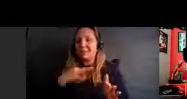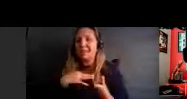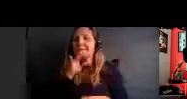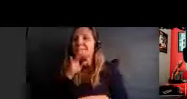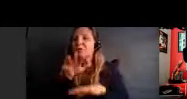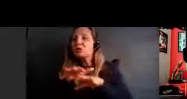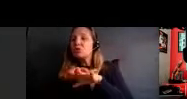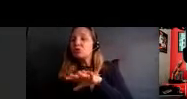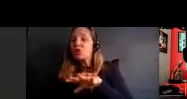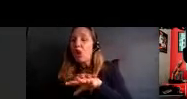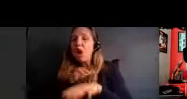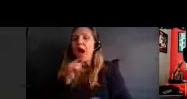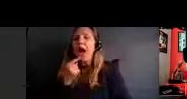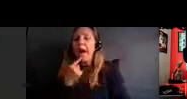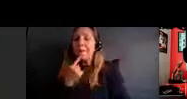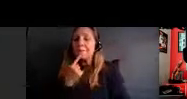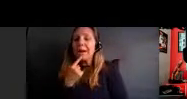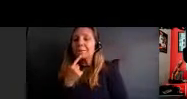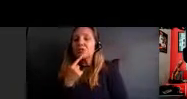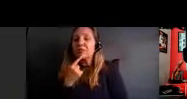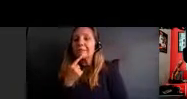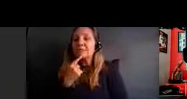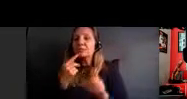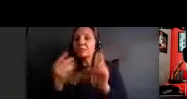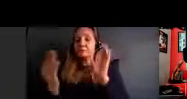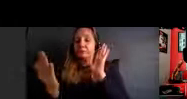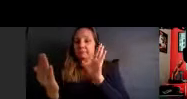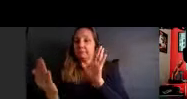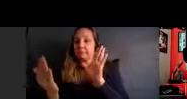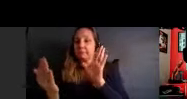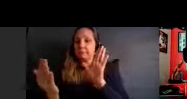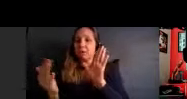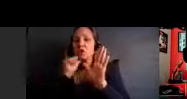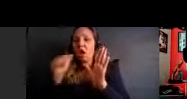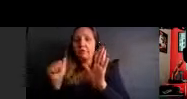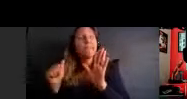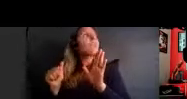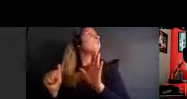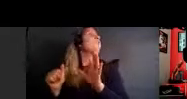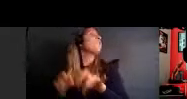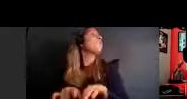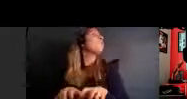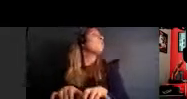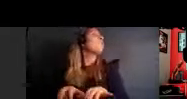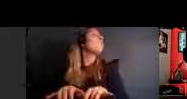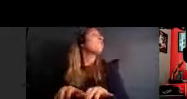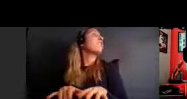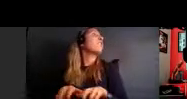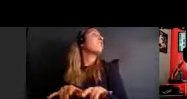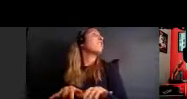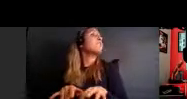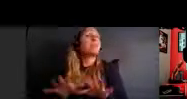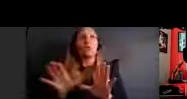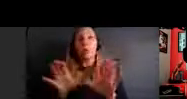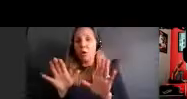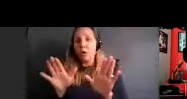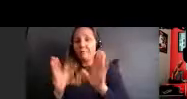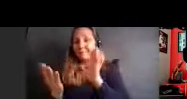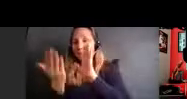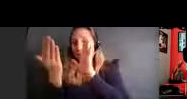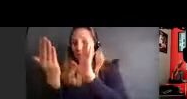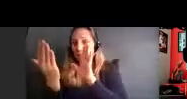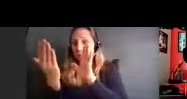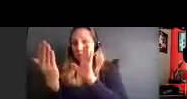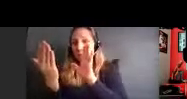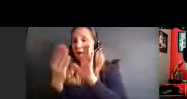and confidently, just face the patron who is there, and not to look away at a screen. And if you're facing that person, give them the